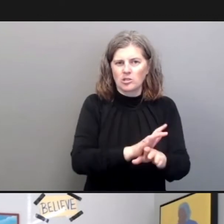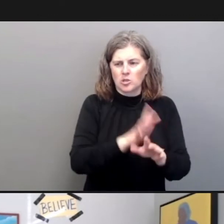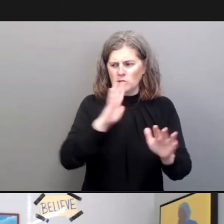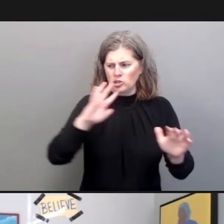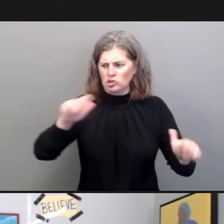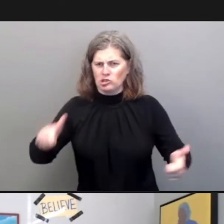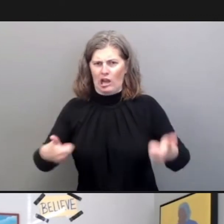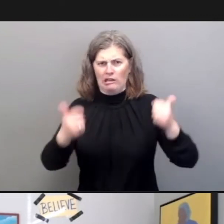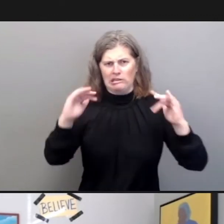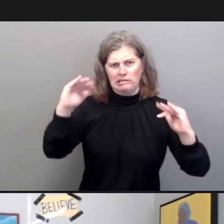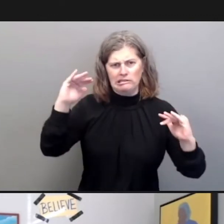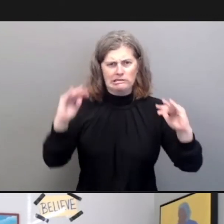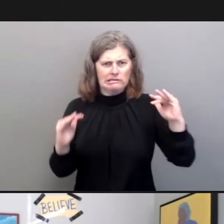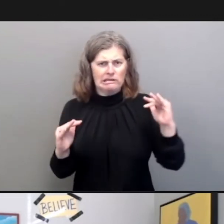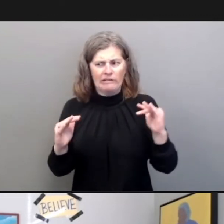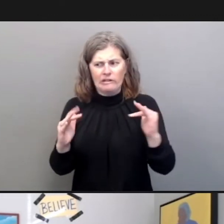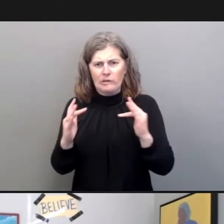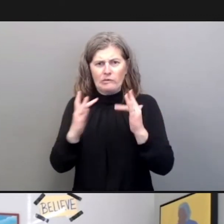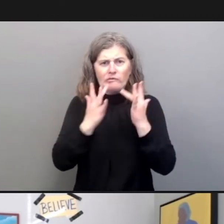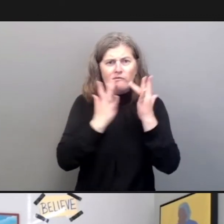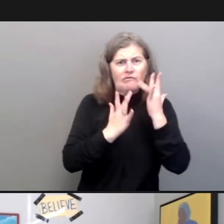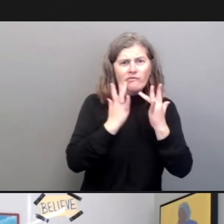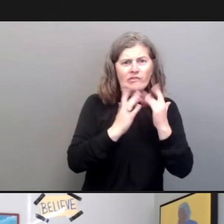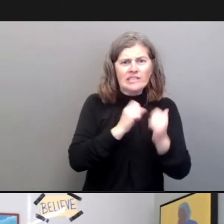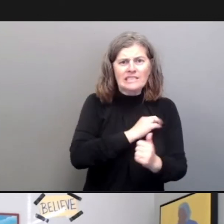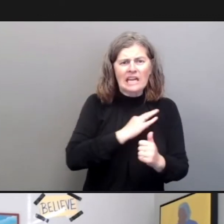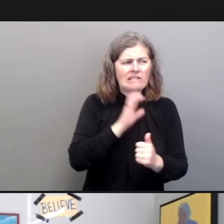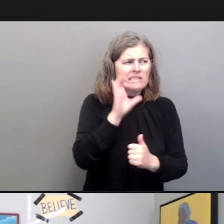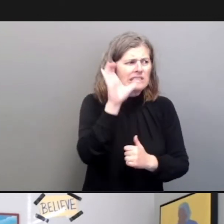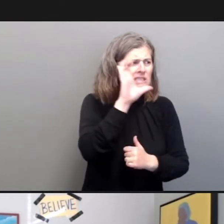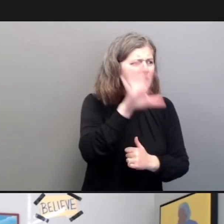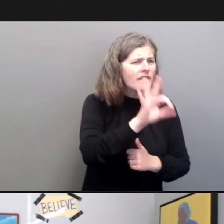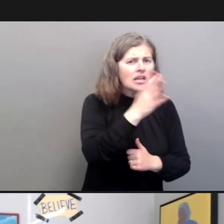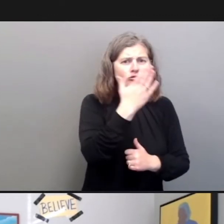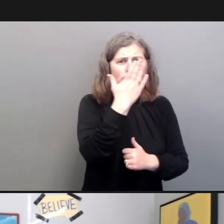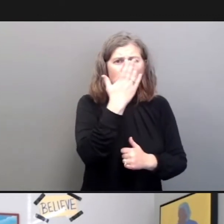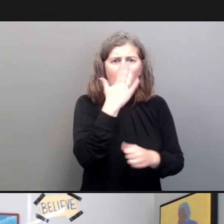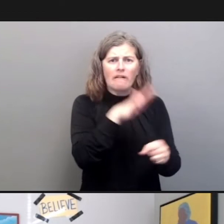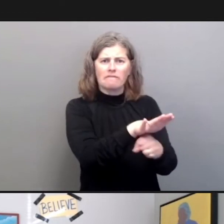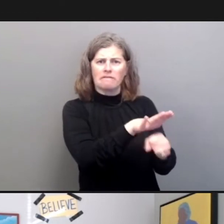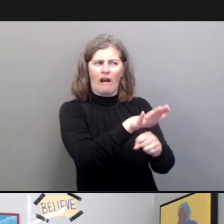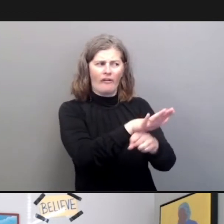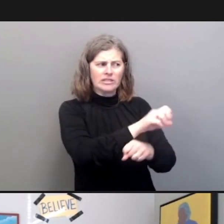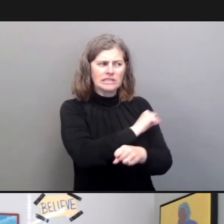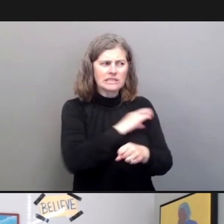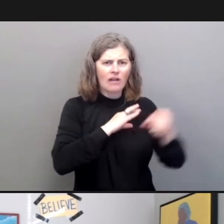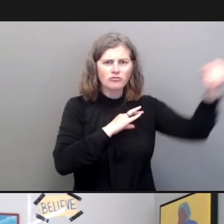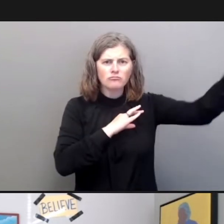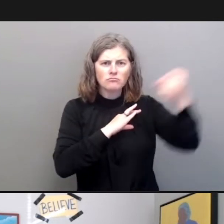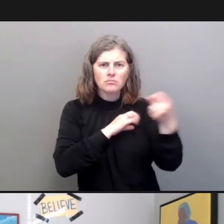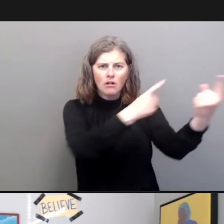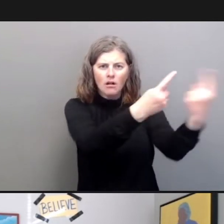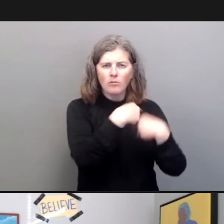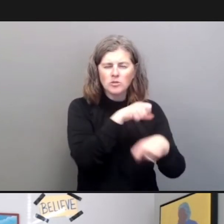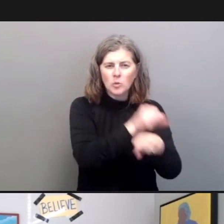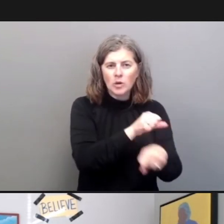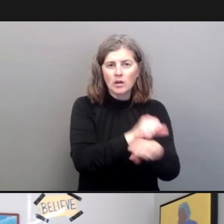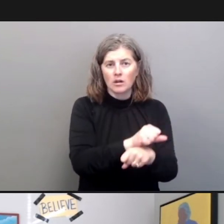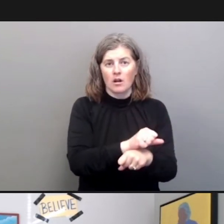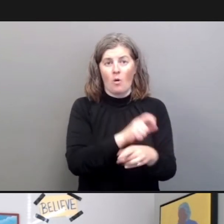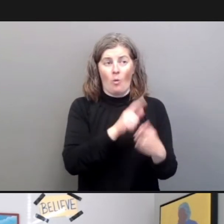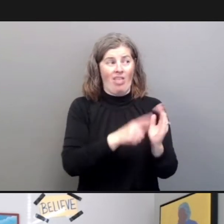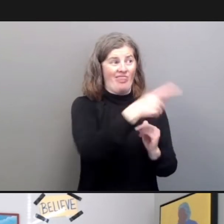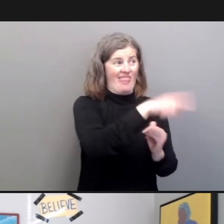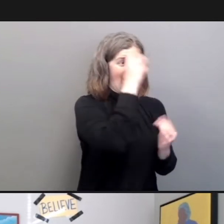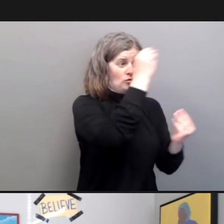challenges with finding adequate staff. So the message that I have